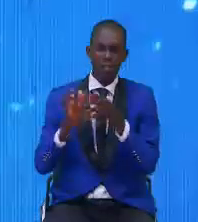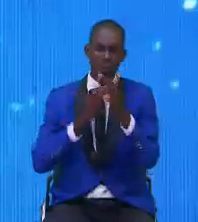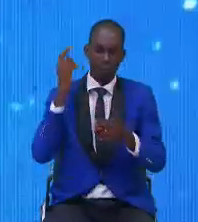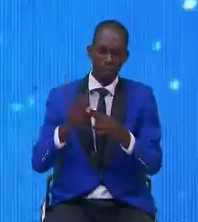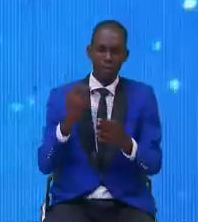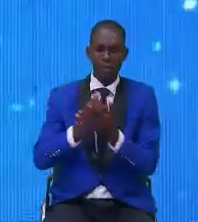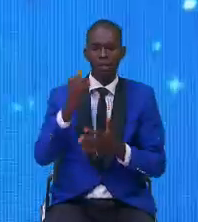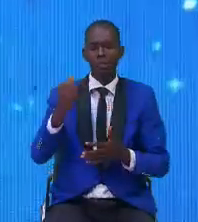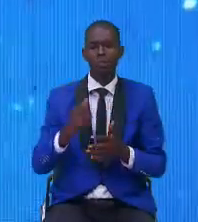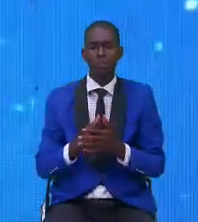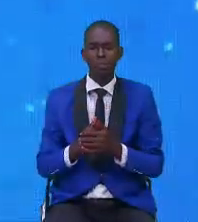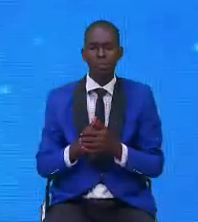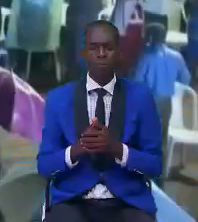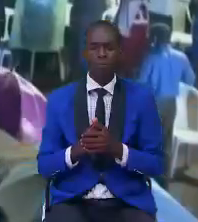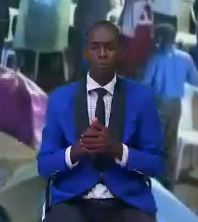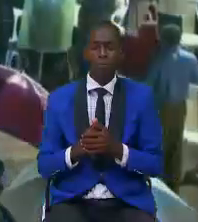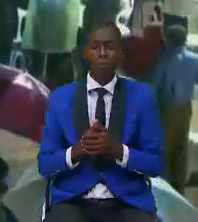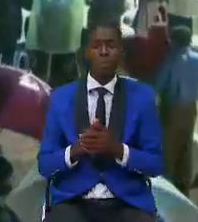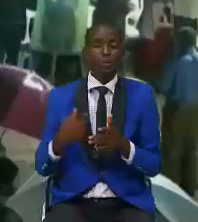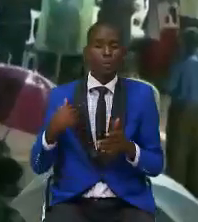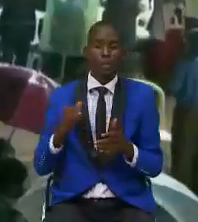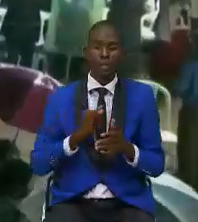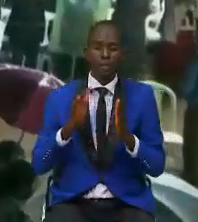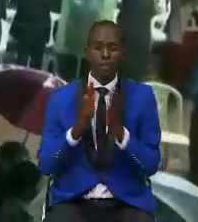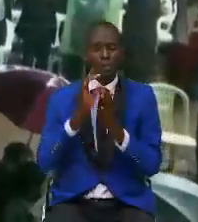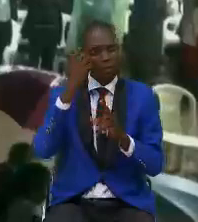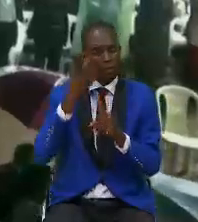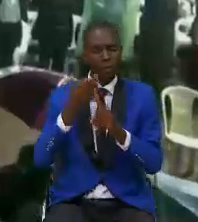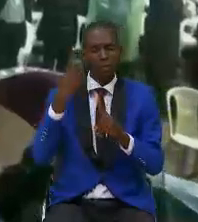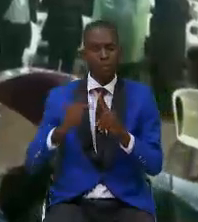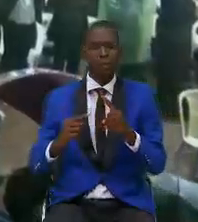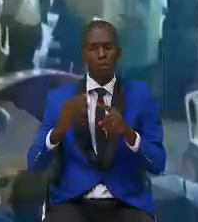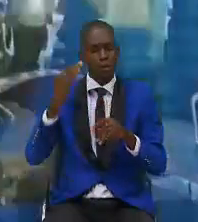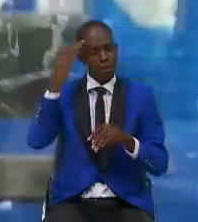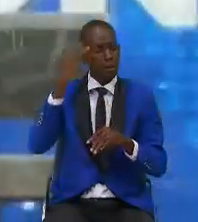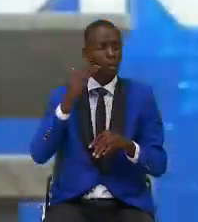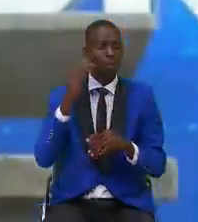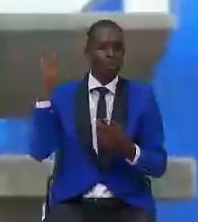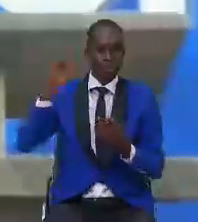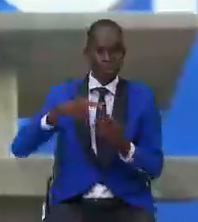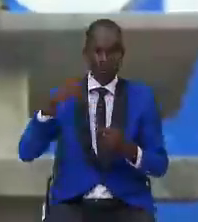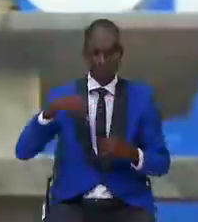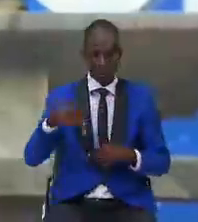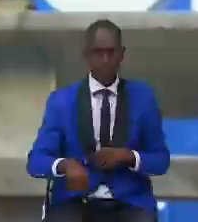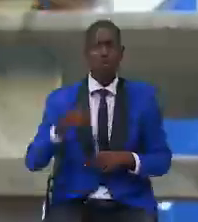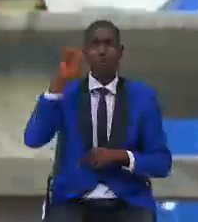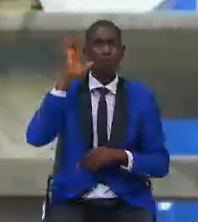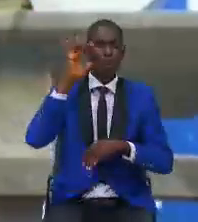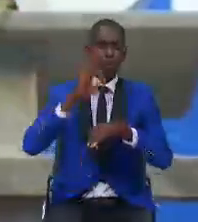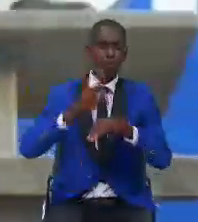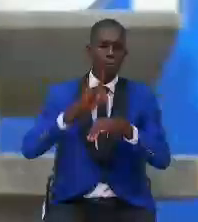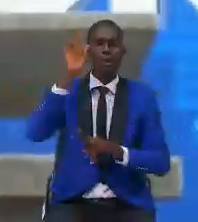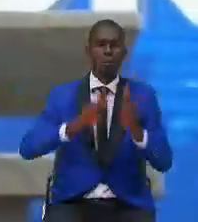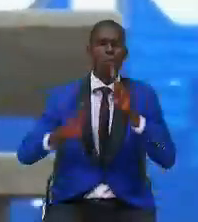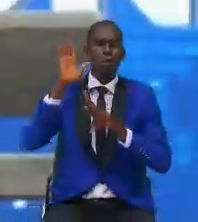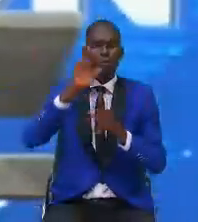everyone right now in Jesus' name. I pray from the top of the head to the tip of the toe, you